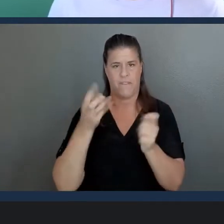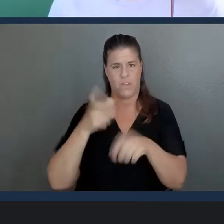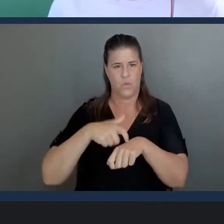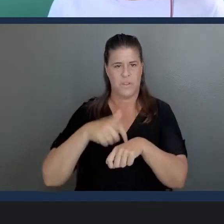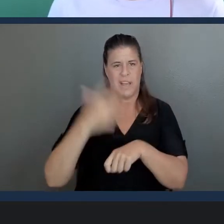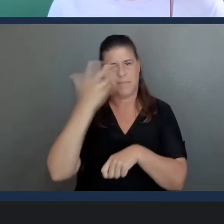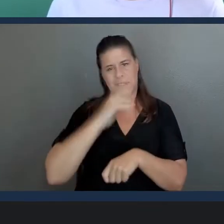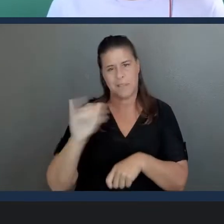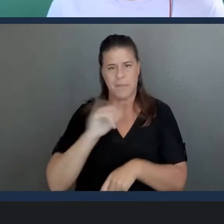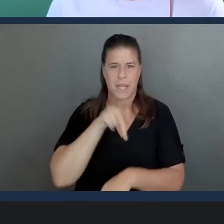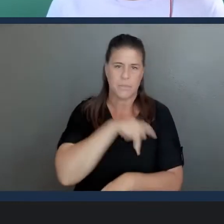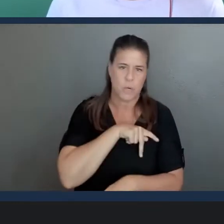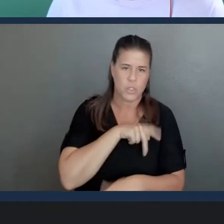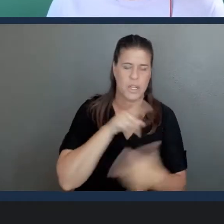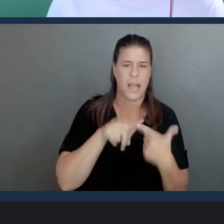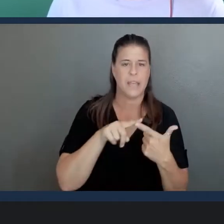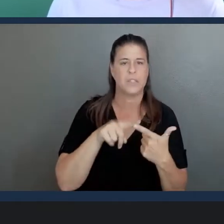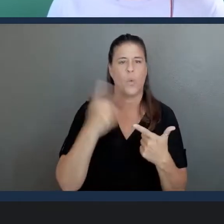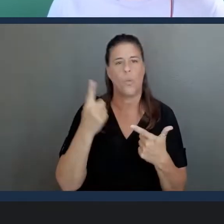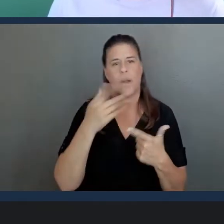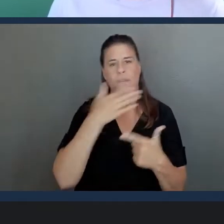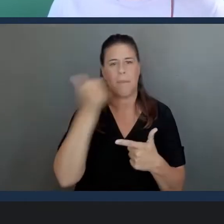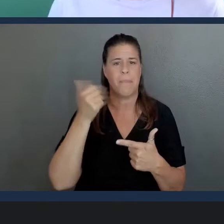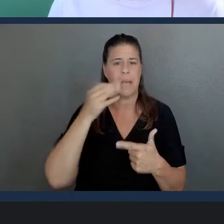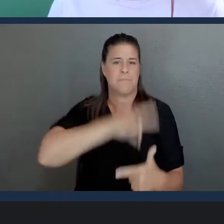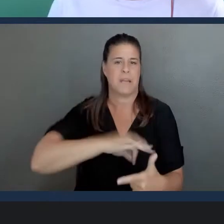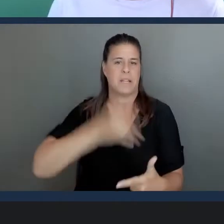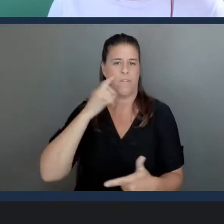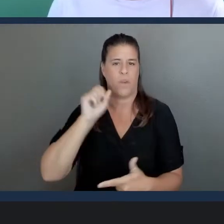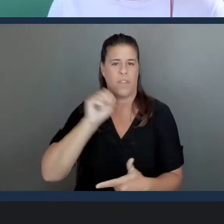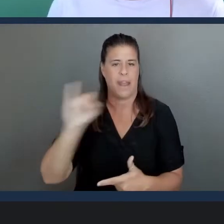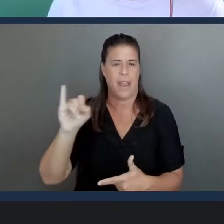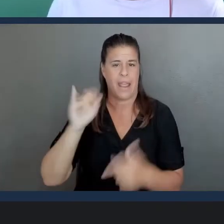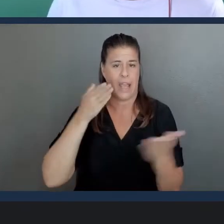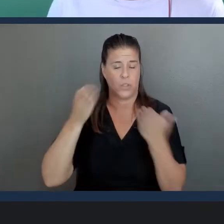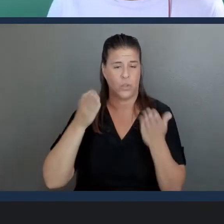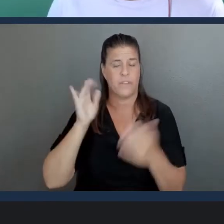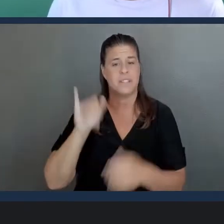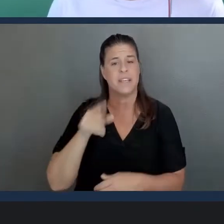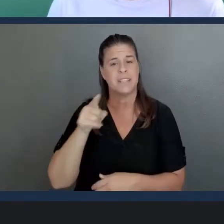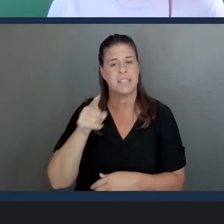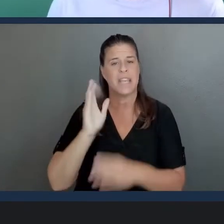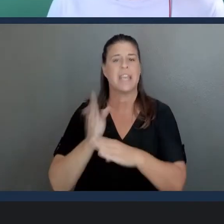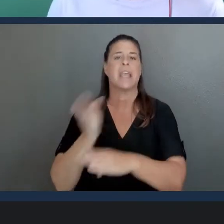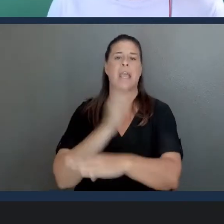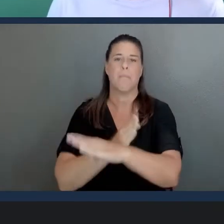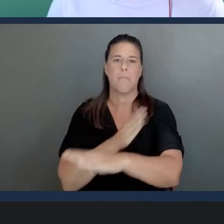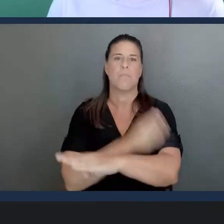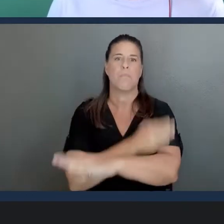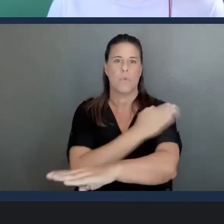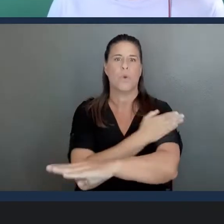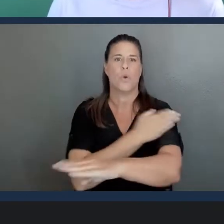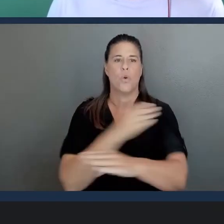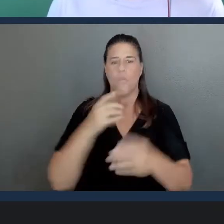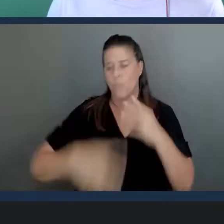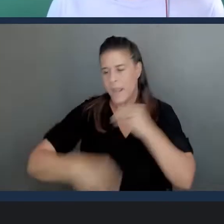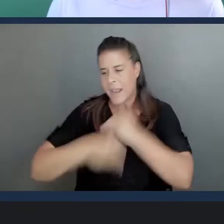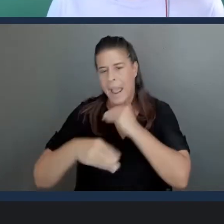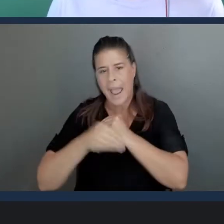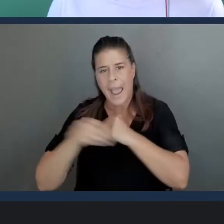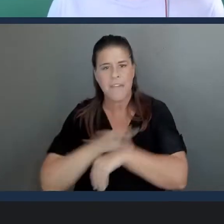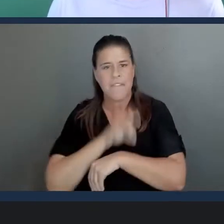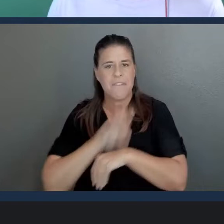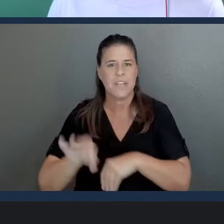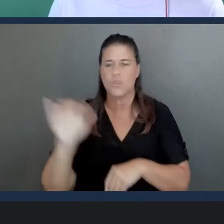to Personalize. And one of the best benefits of these AI services is they improve over time. We add features. It's the